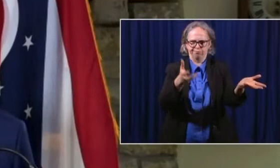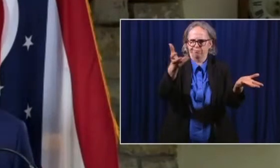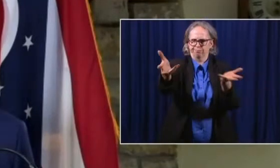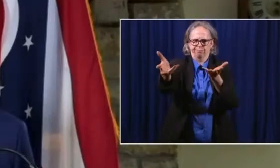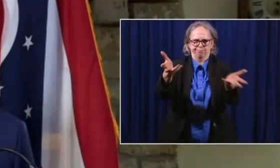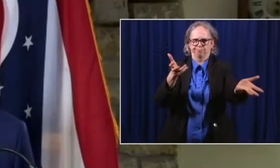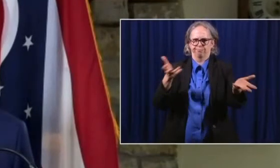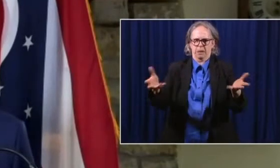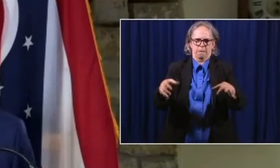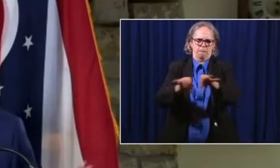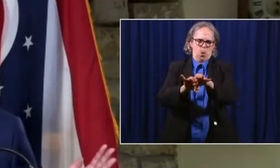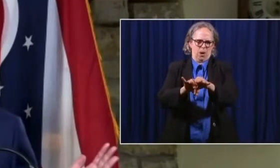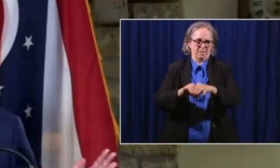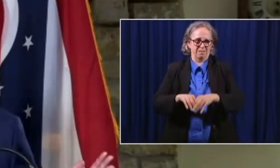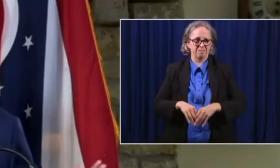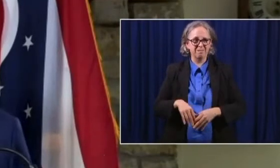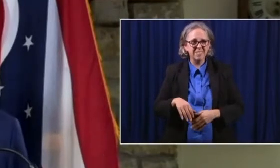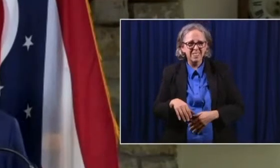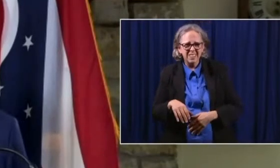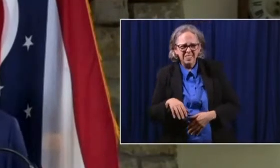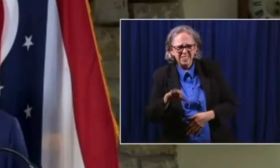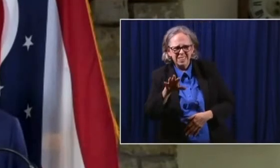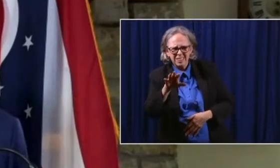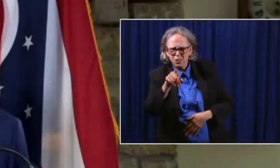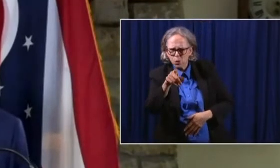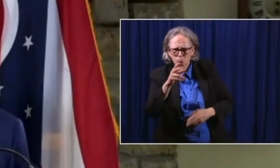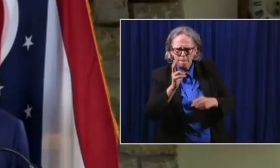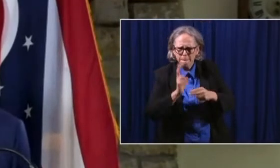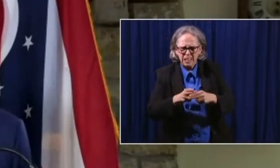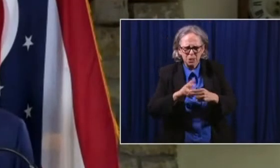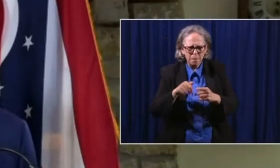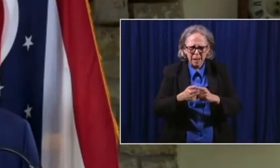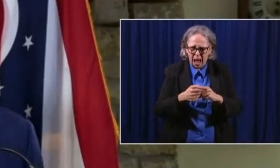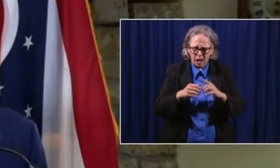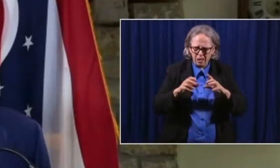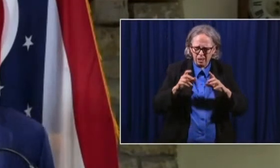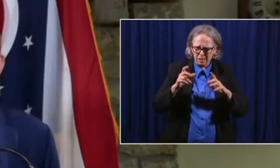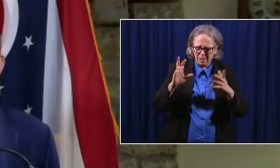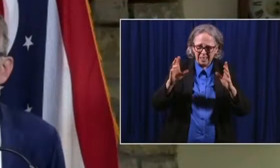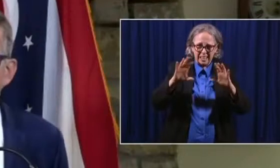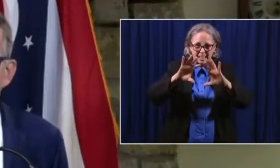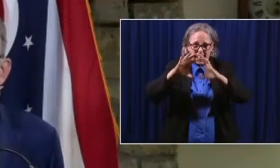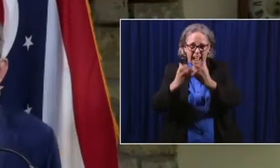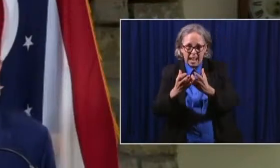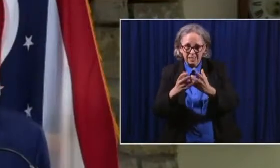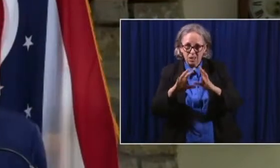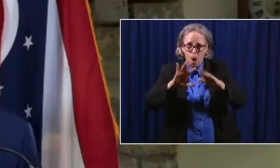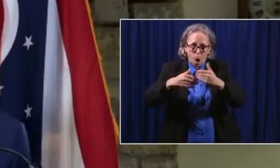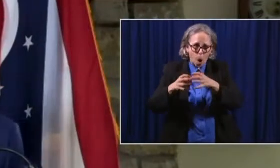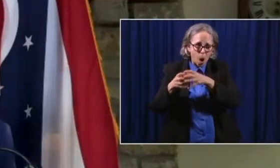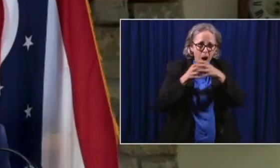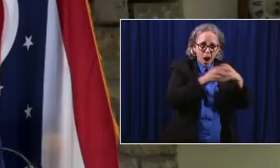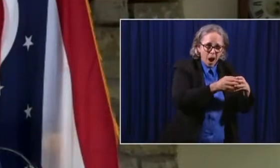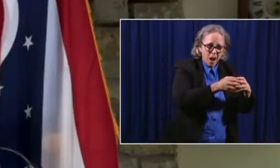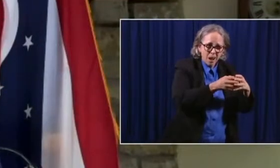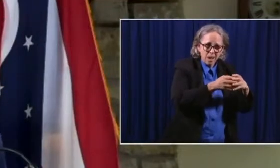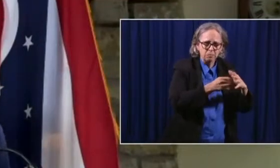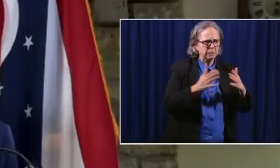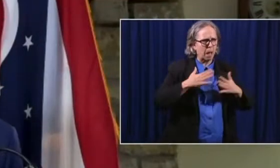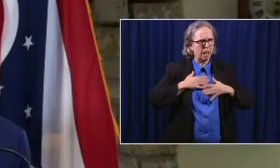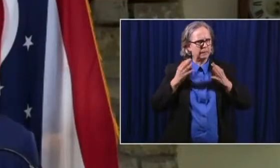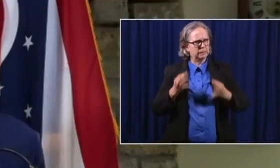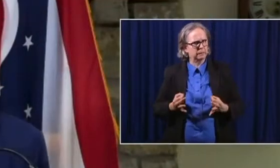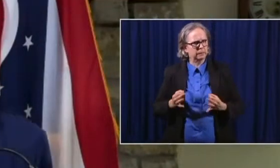as quarantining a whole class, look, these are clinical health decisions that have to be made in conjunction with the local